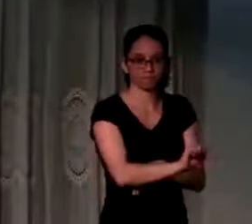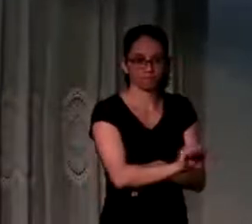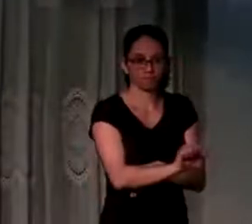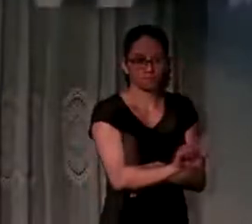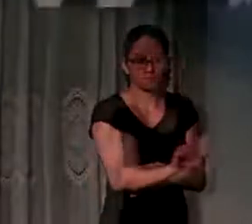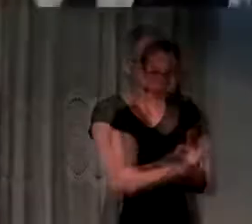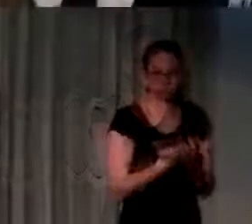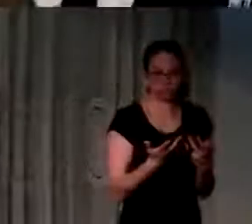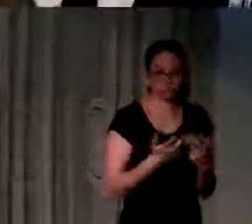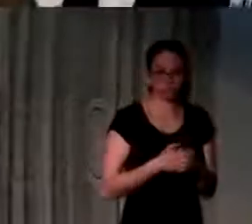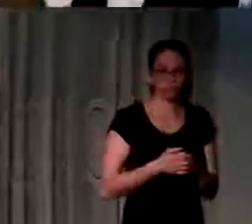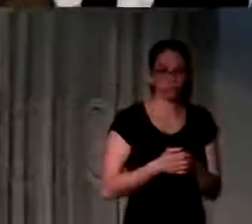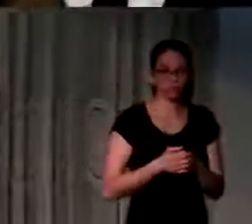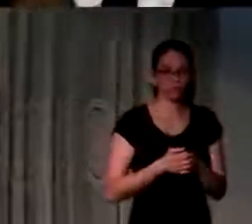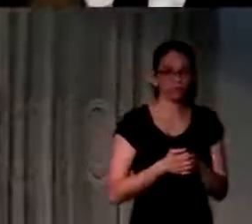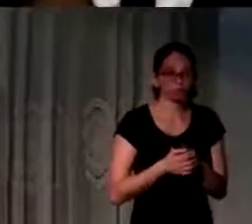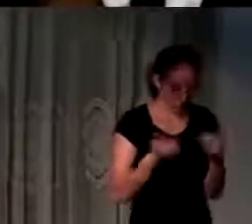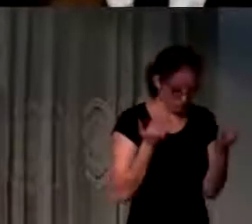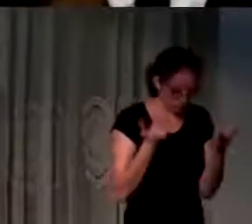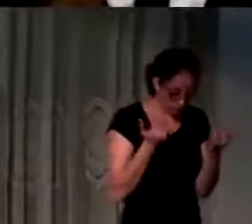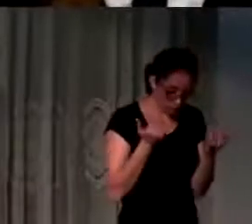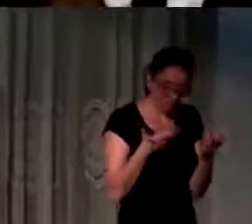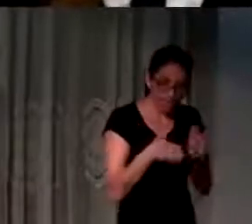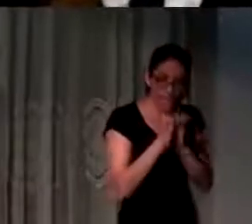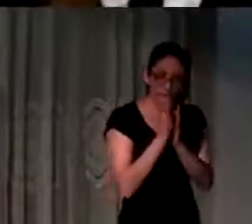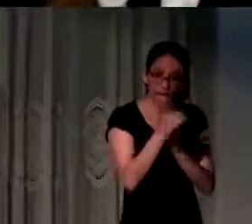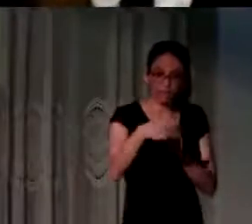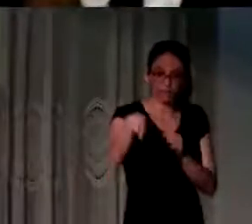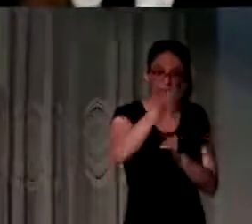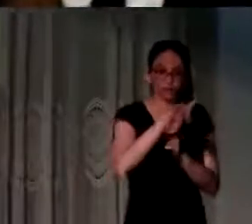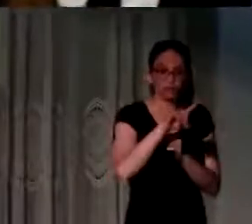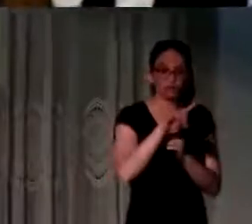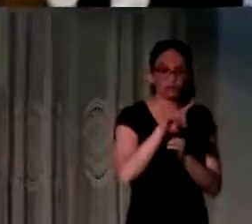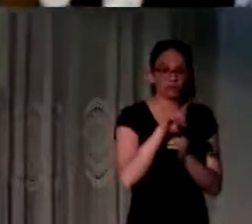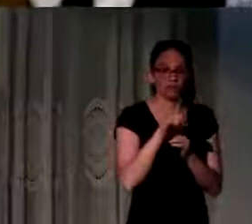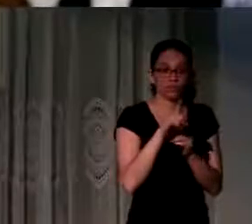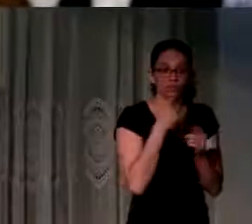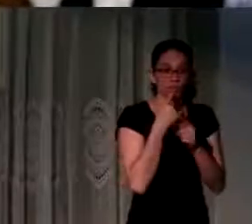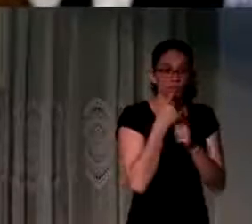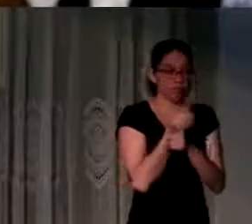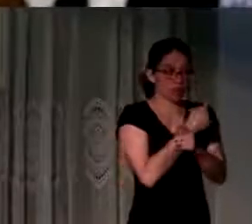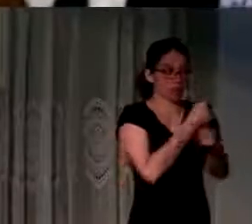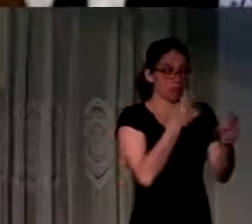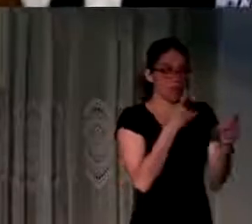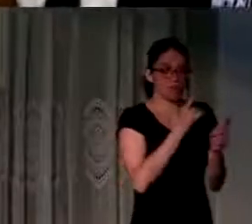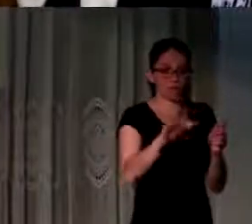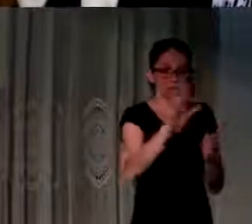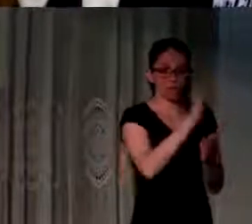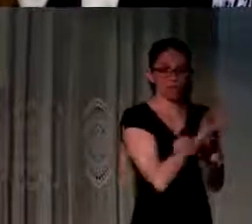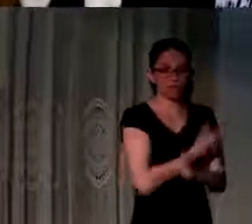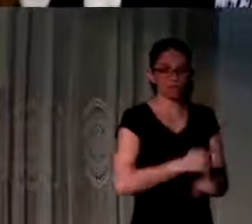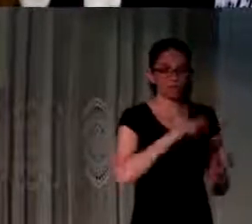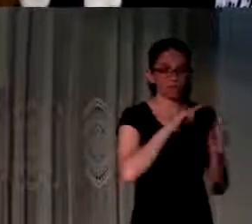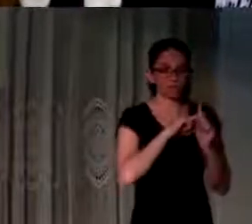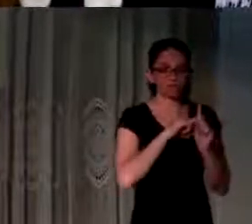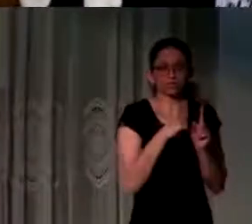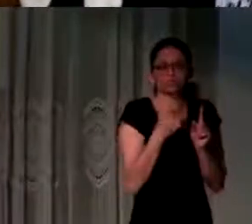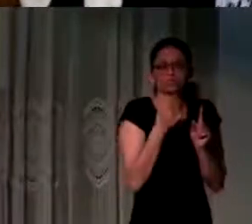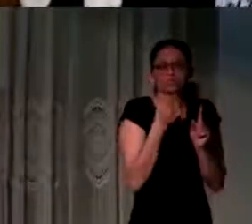So I'm going to ask you to do something with me today. I'm going to ask you to proclaim your salvation. And here's what you're going to do. You're just going to repeat a